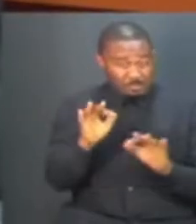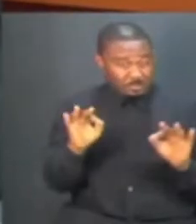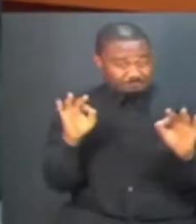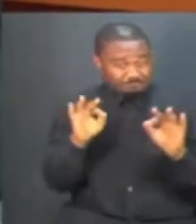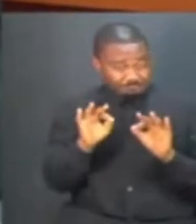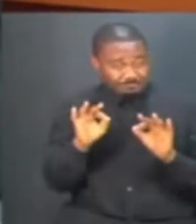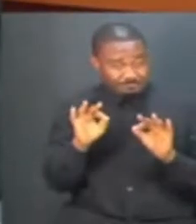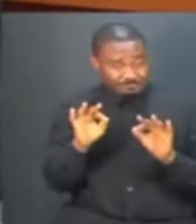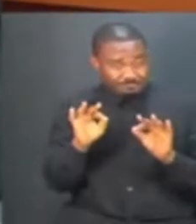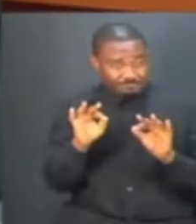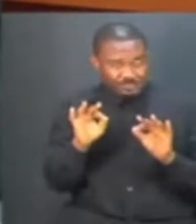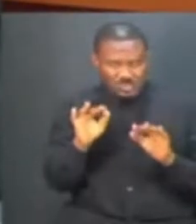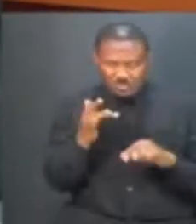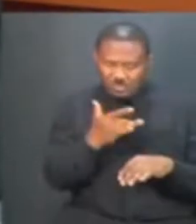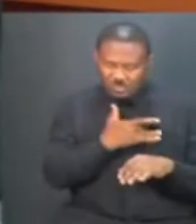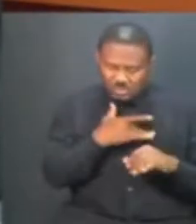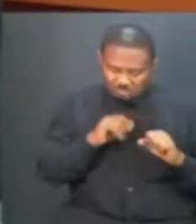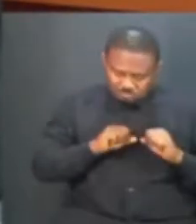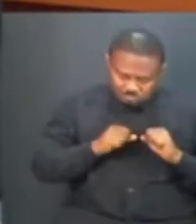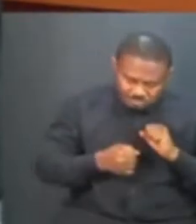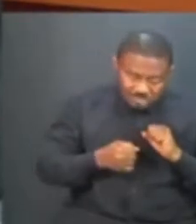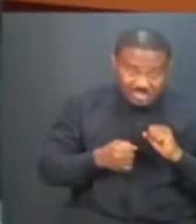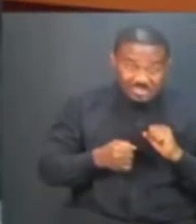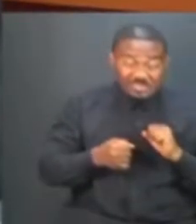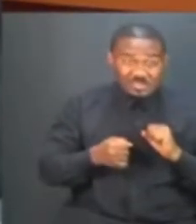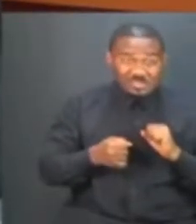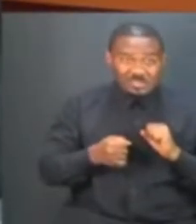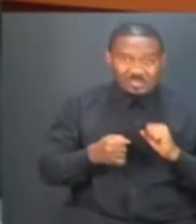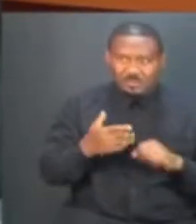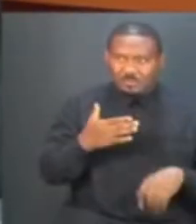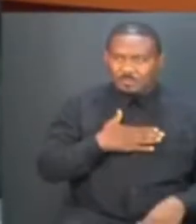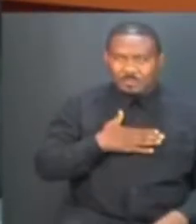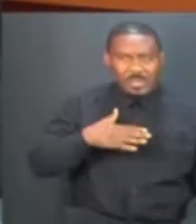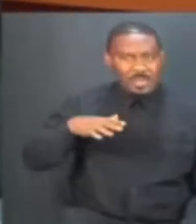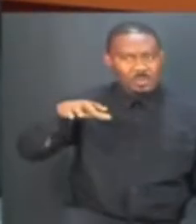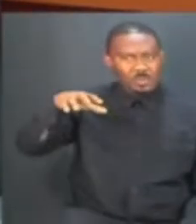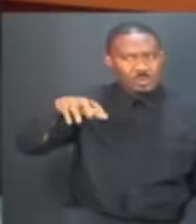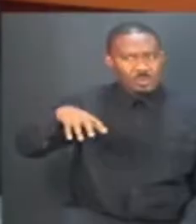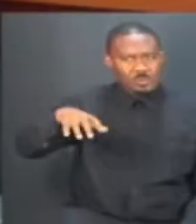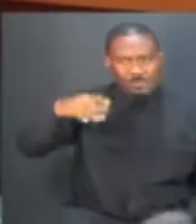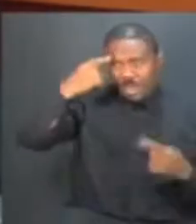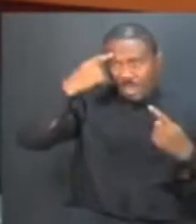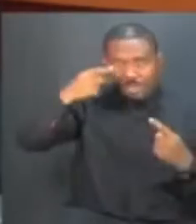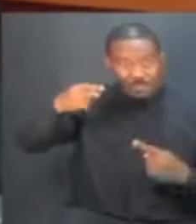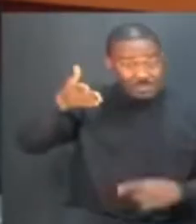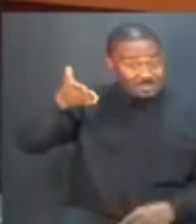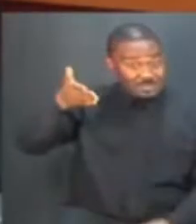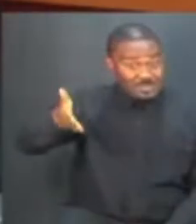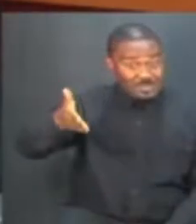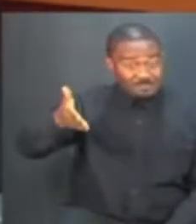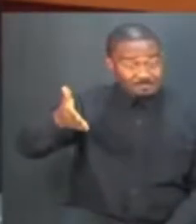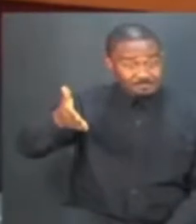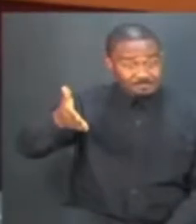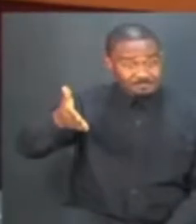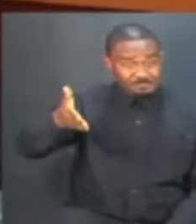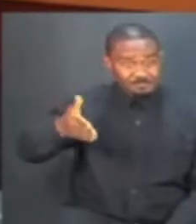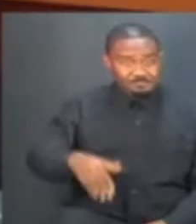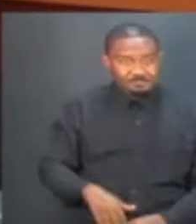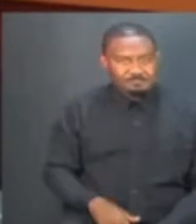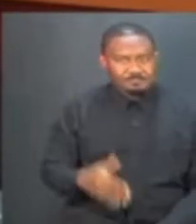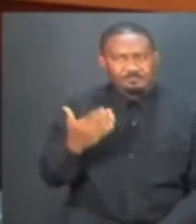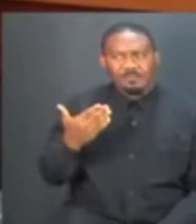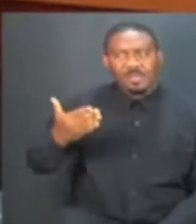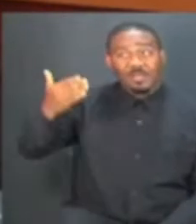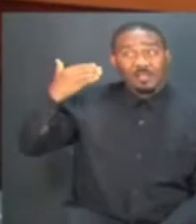on a heartbreaking incident that occurred in my constituency. Mr. Speaker, this happened last